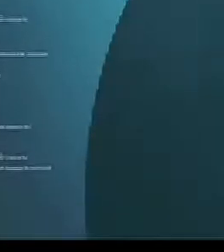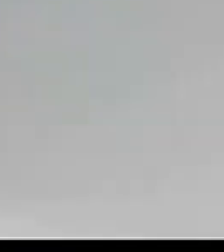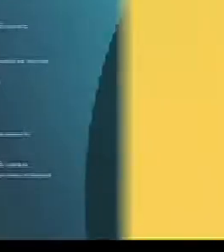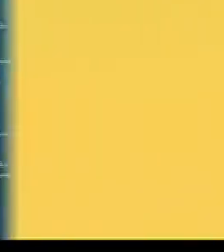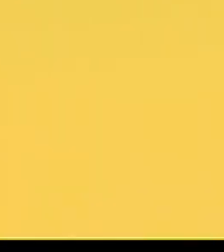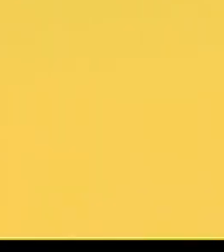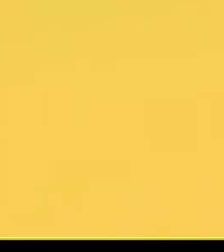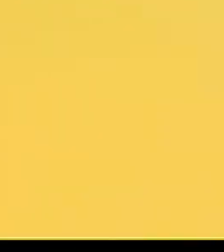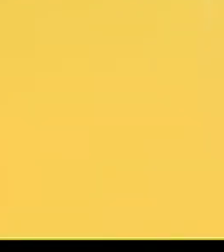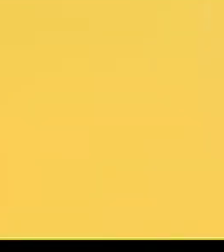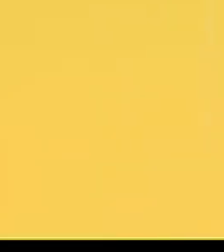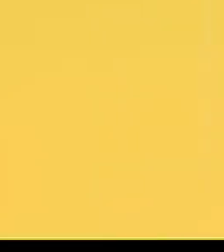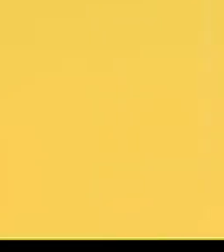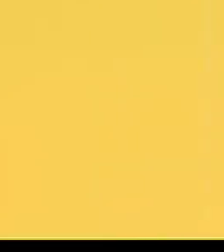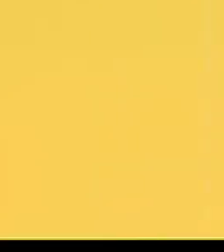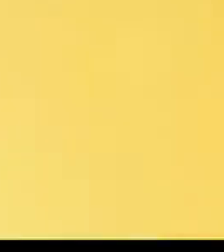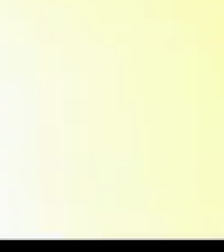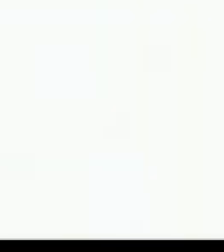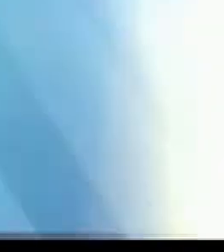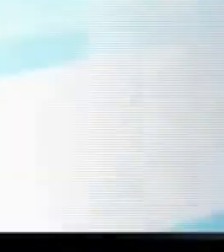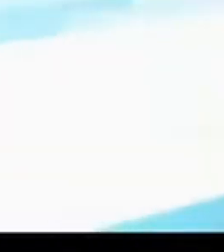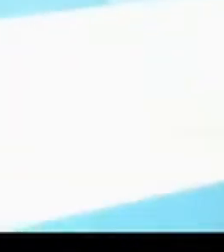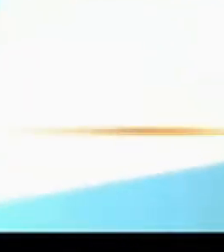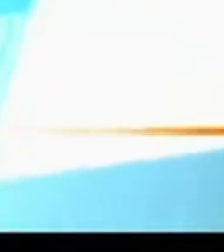Now in HD.